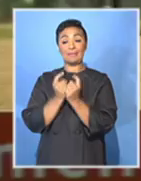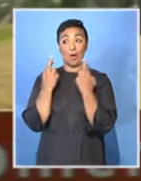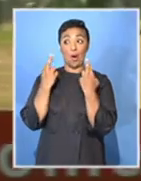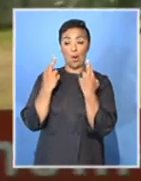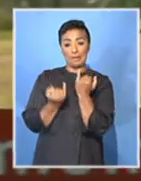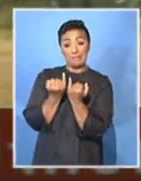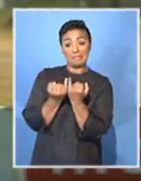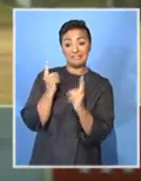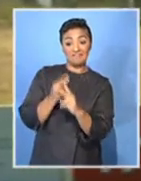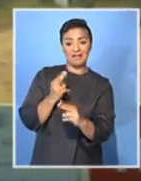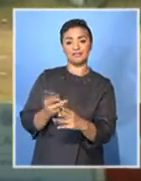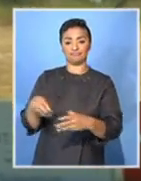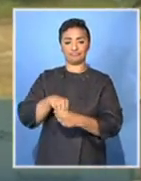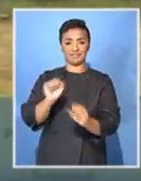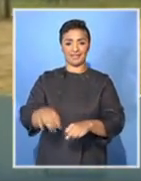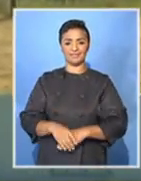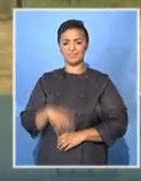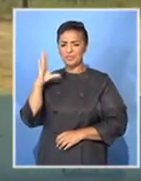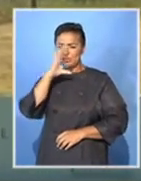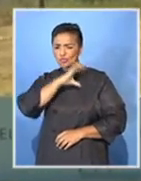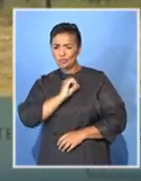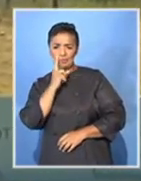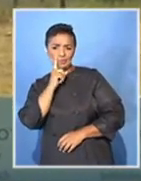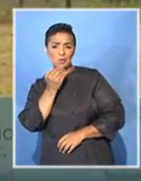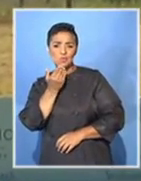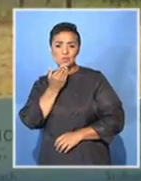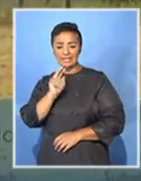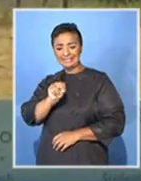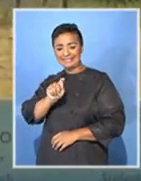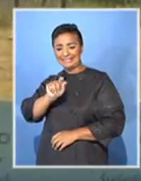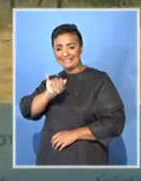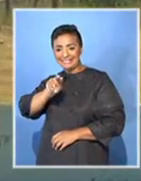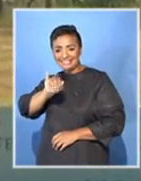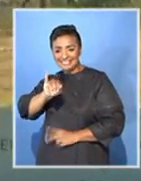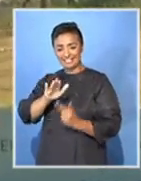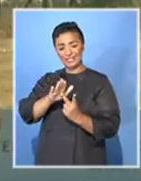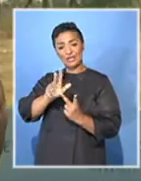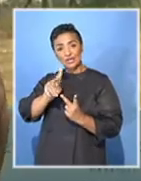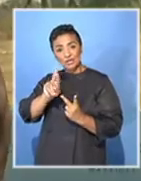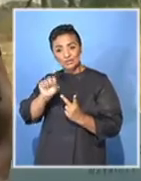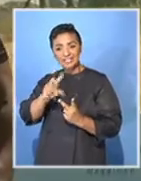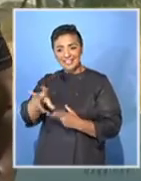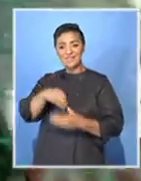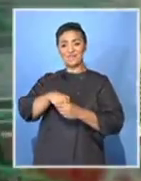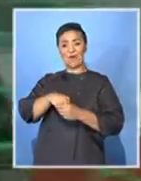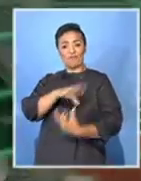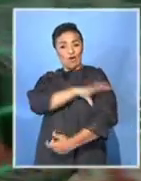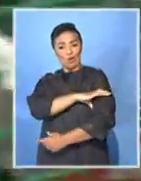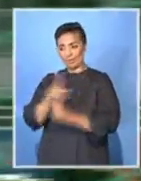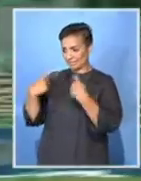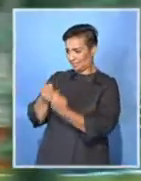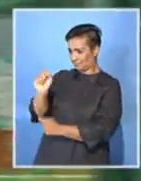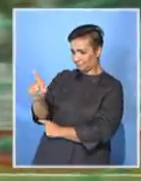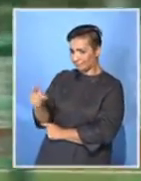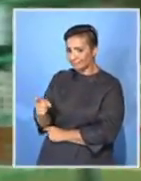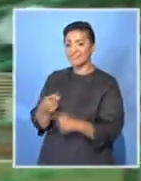match. It's a bit strange to see iconic players such as Mackay Ntini and Lance Klusner as part of the Zimbabwe coaching team.